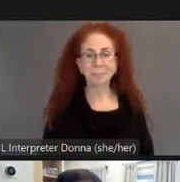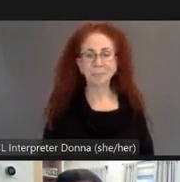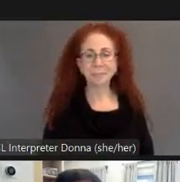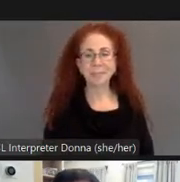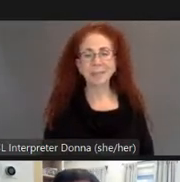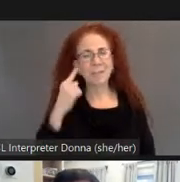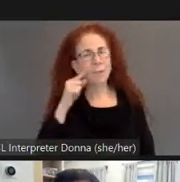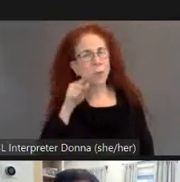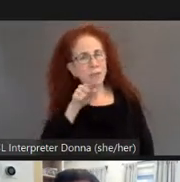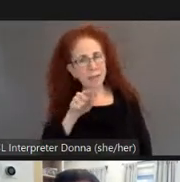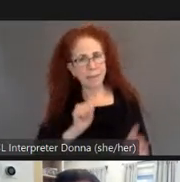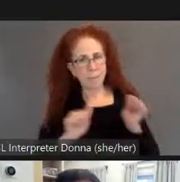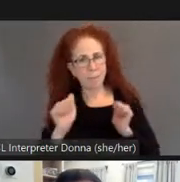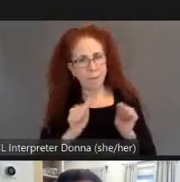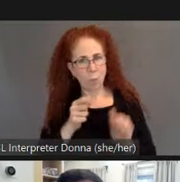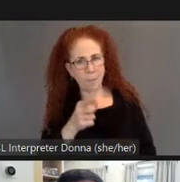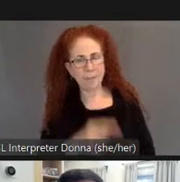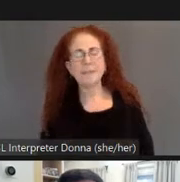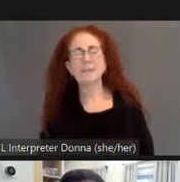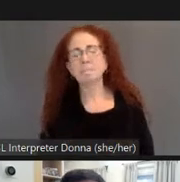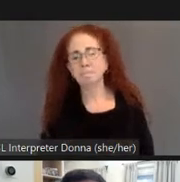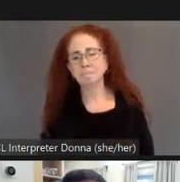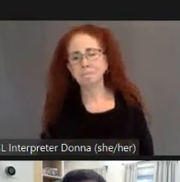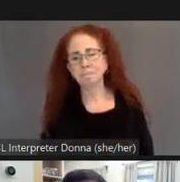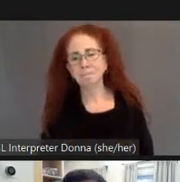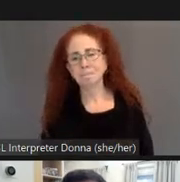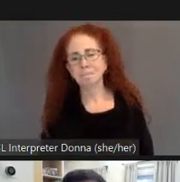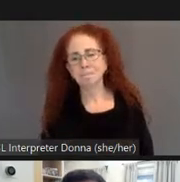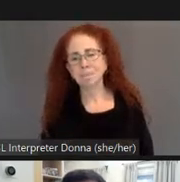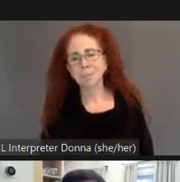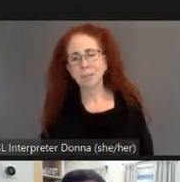this particular performance,